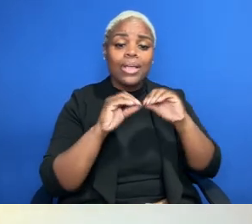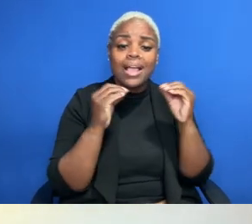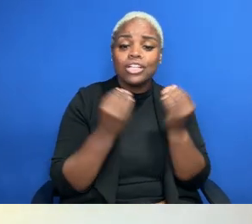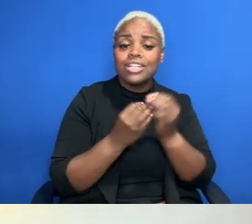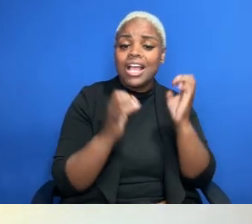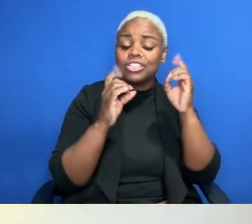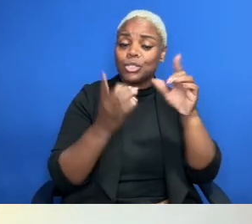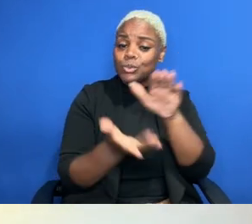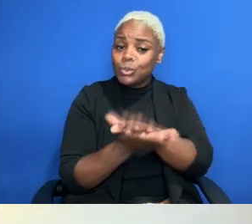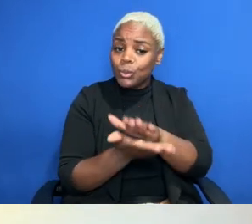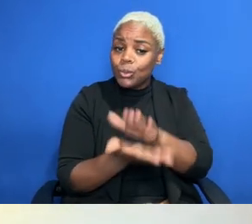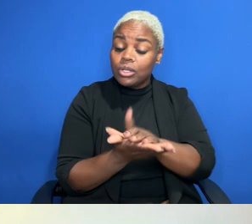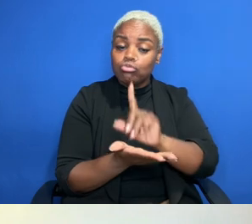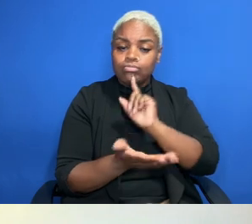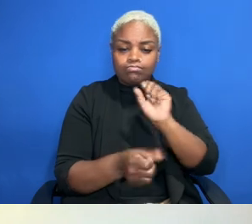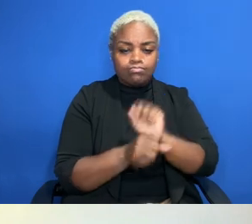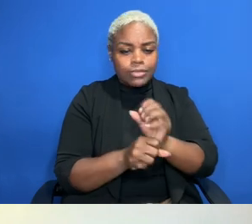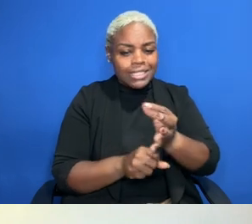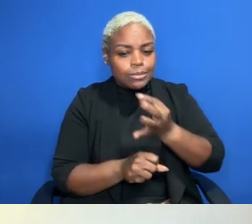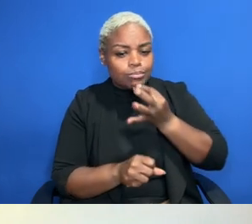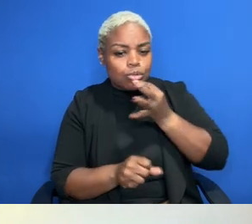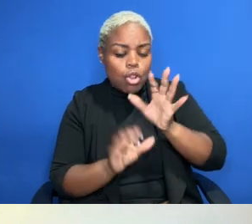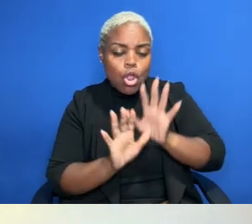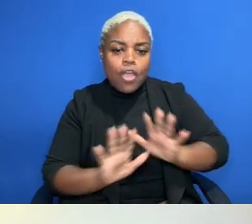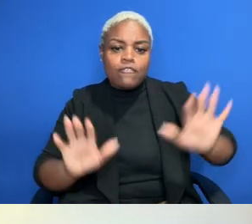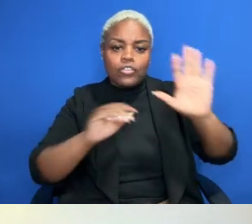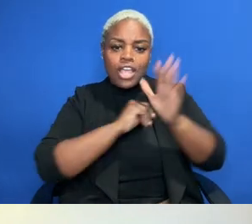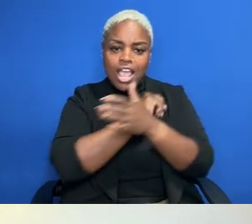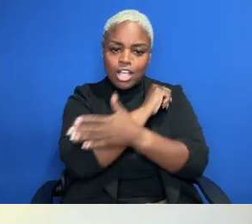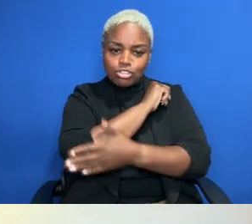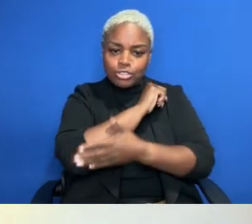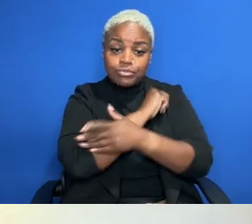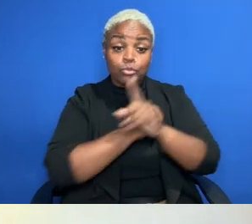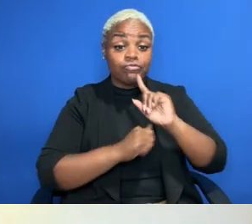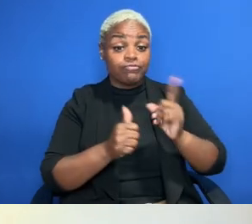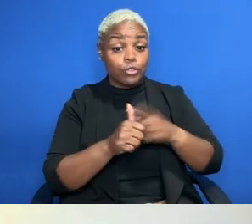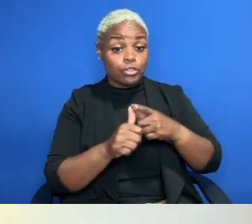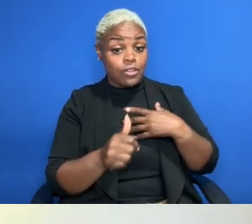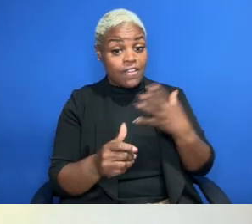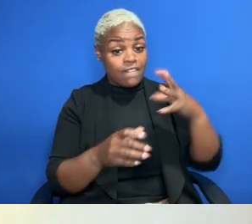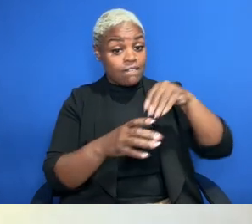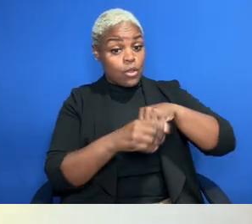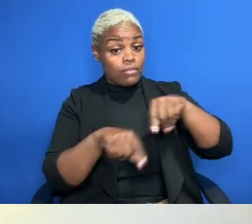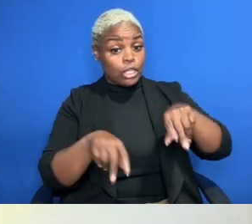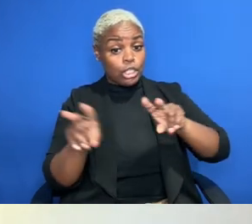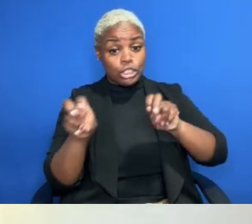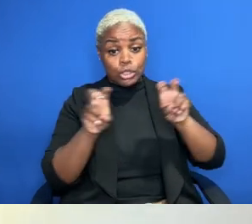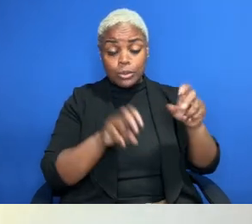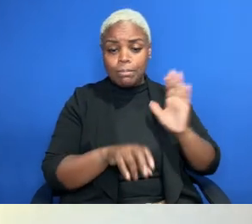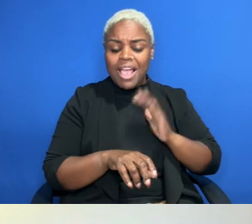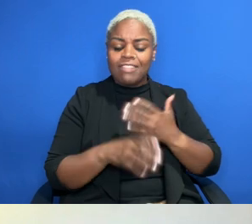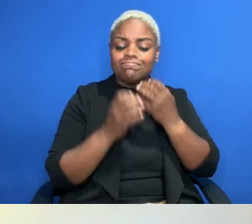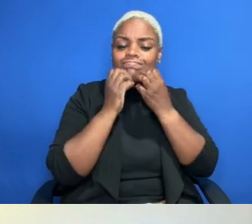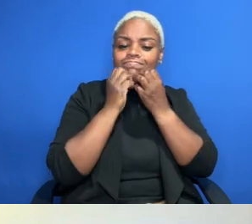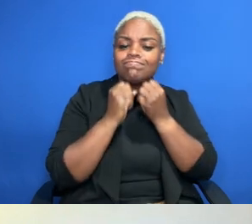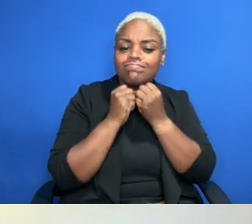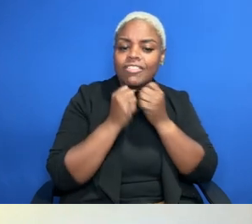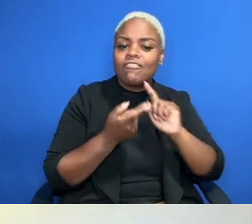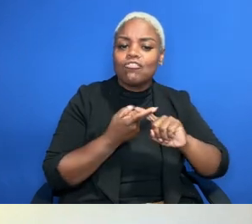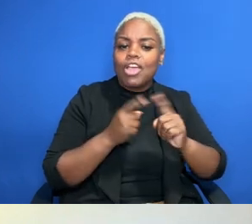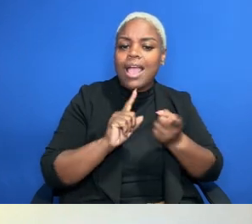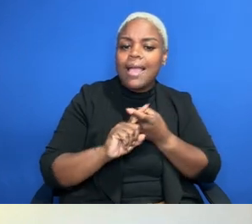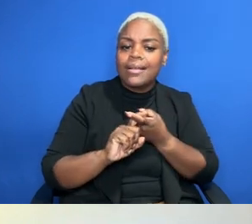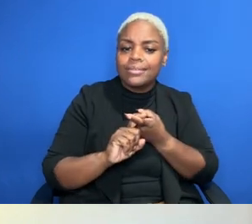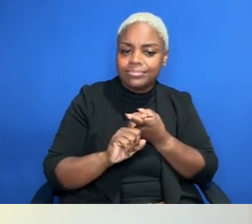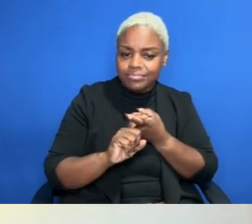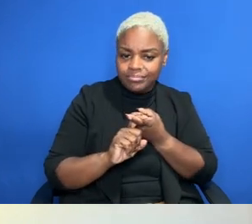advocacy organizations, educators, schools, and really experts from all over the country. So I first got